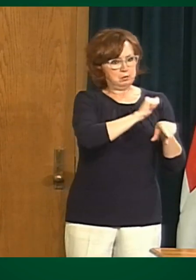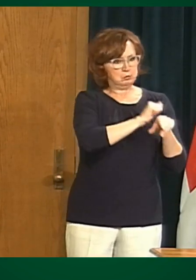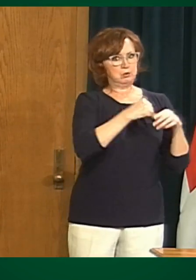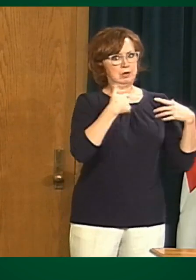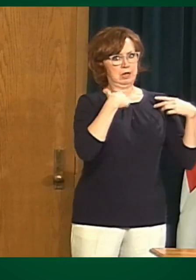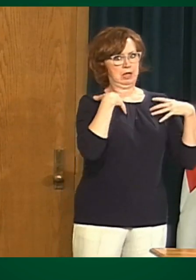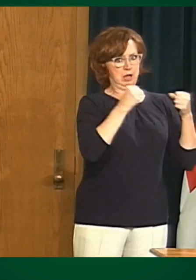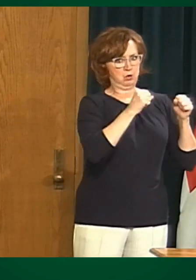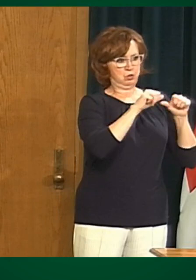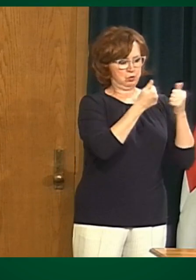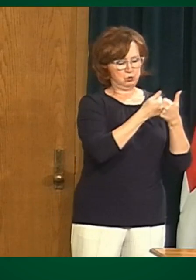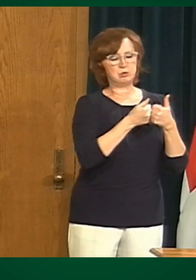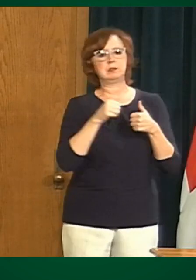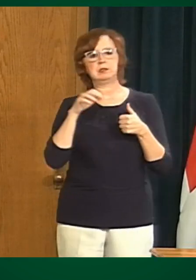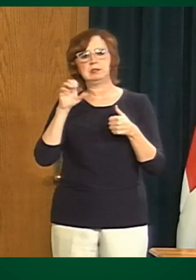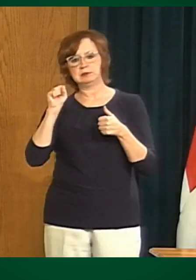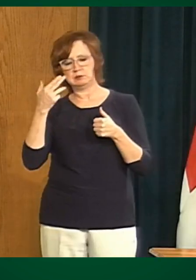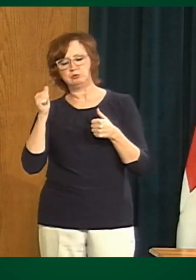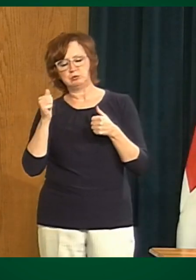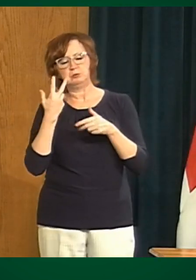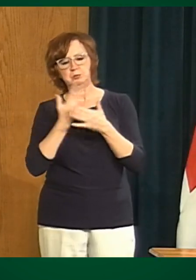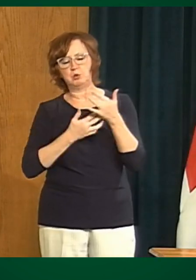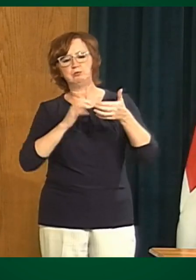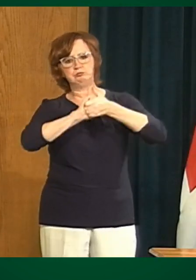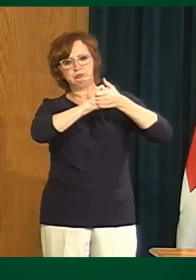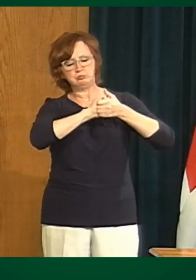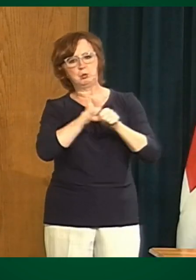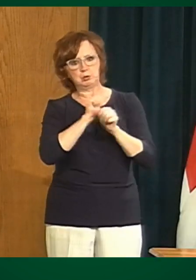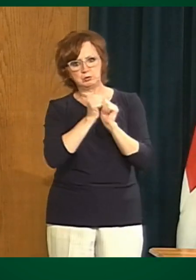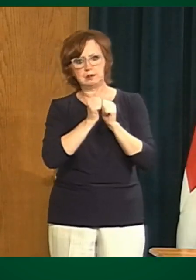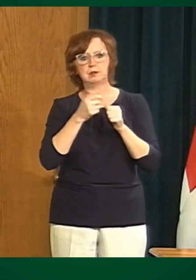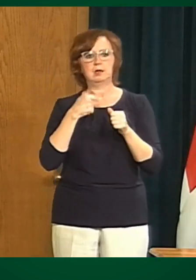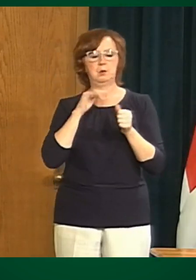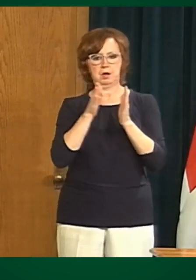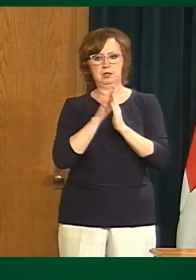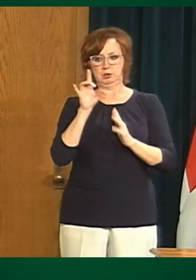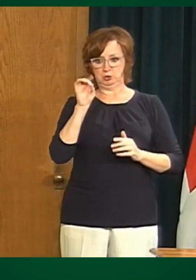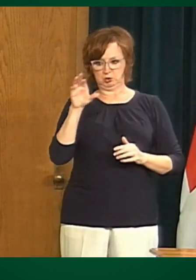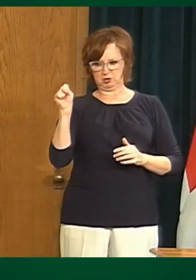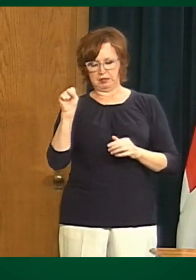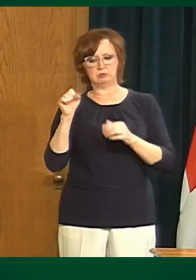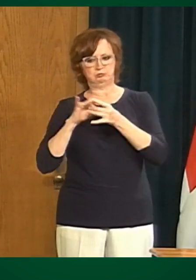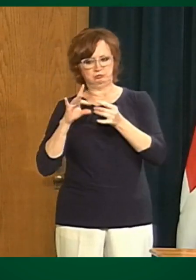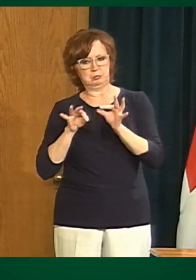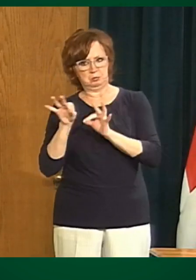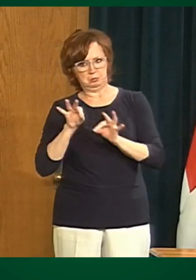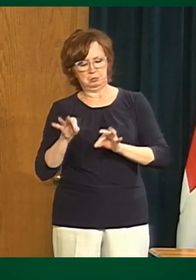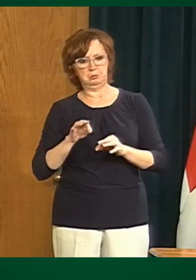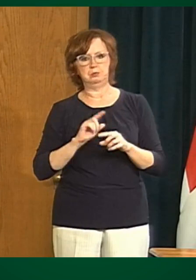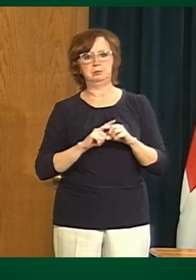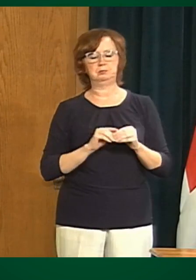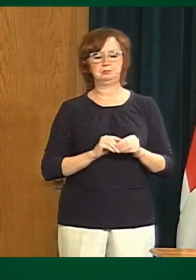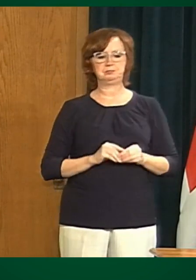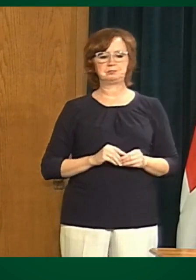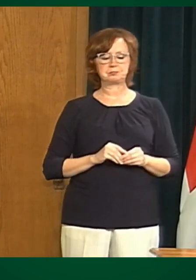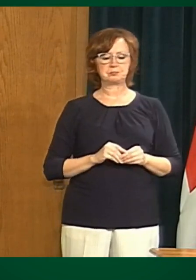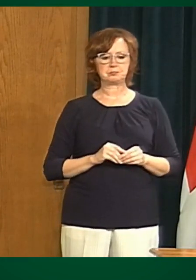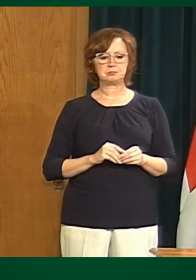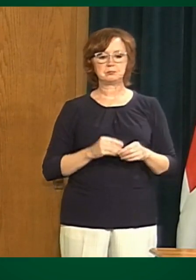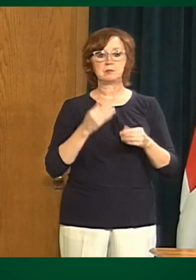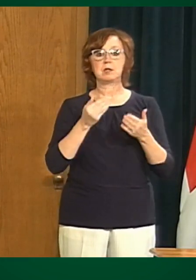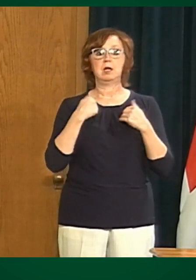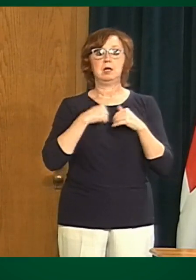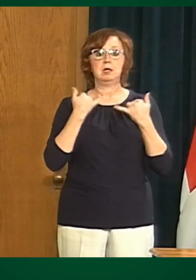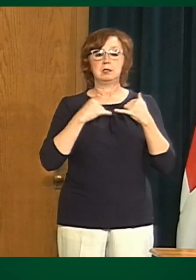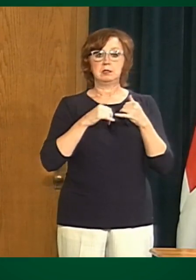Hospital. I'll ask Dr. Shahab and the Saskatchewan Health Authority officials to speak more about that in just a moment. With